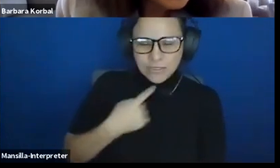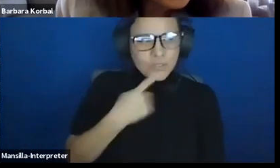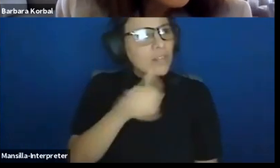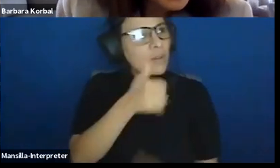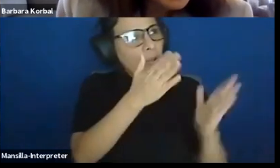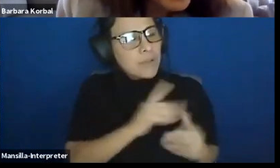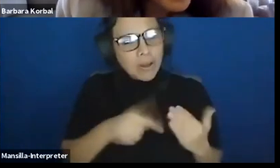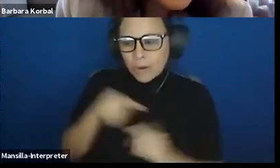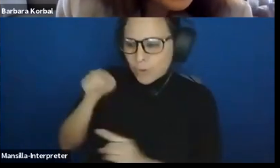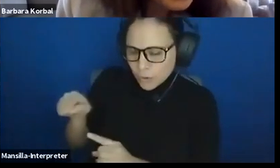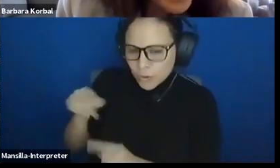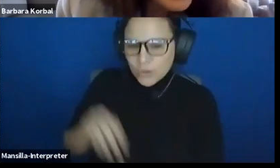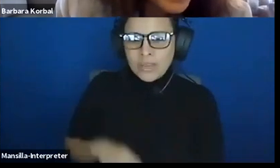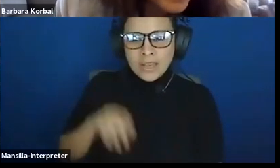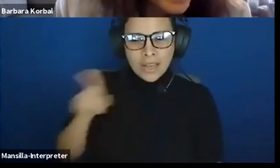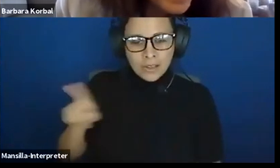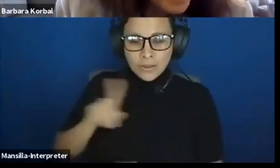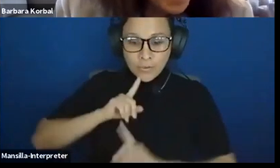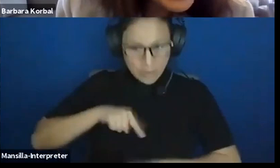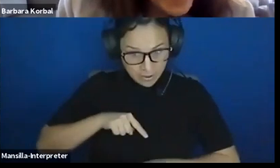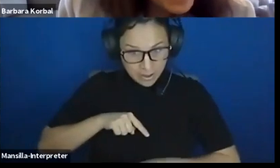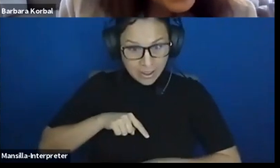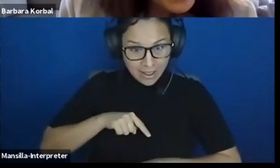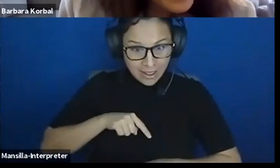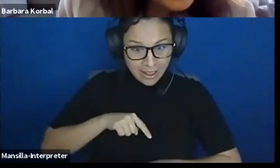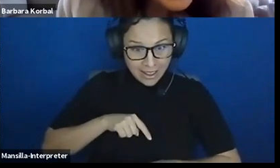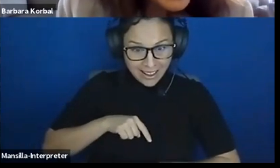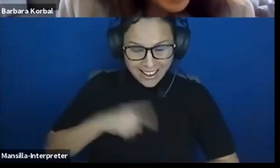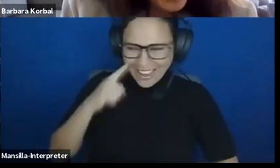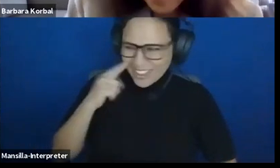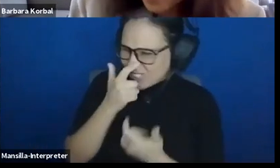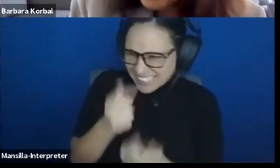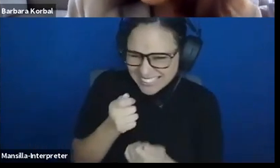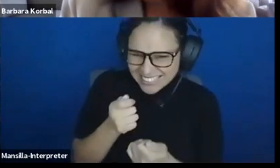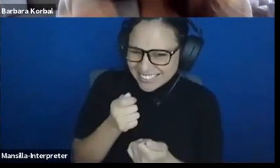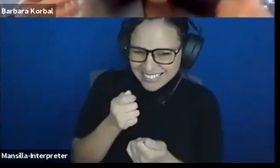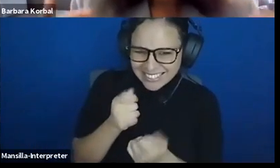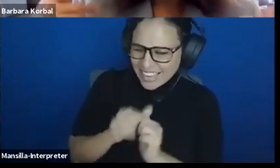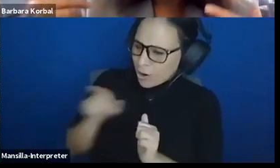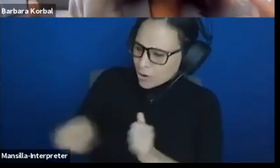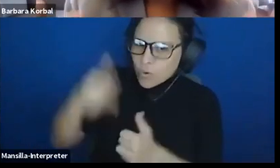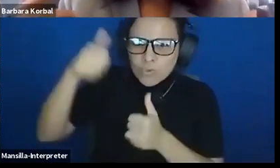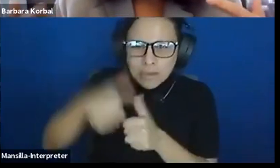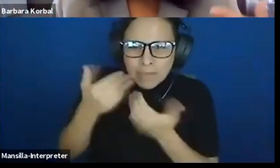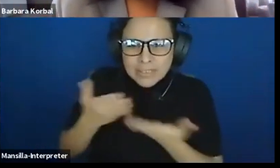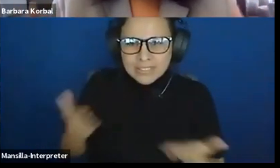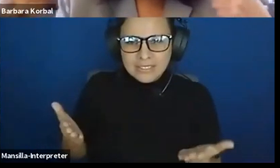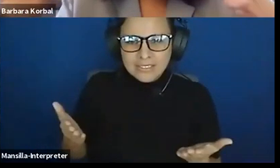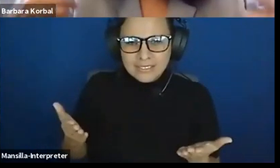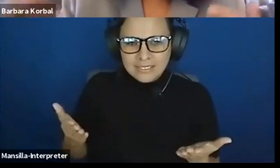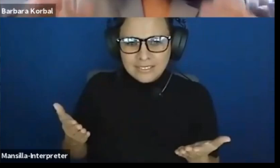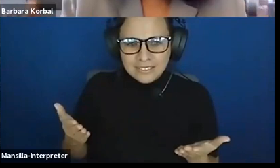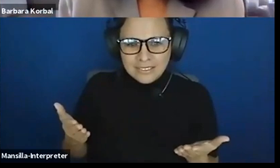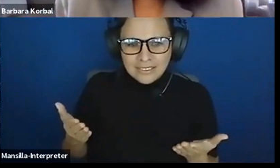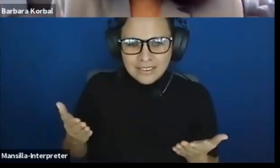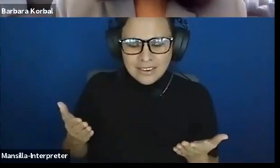you and you would like respond back to me. I was saying it was really interesting how you would remember things, how you